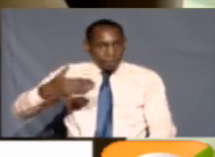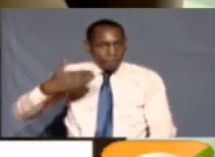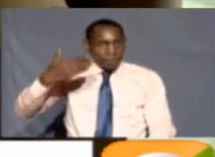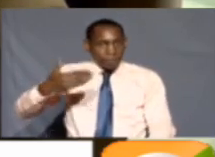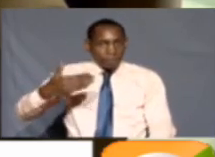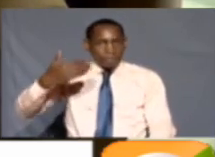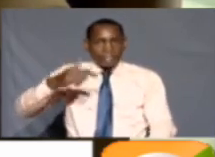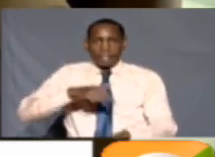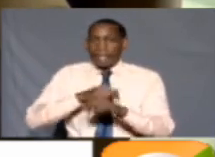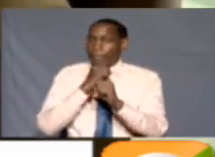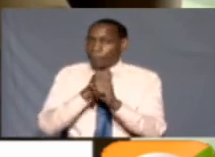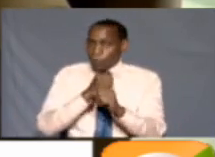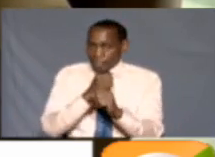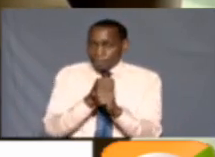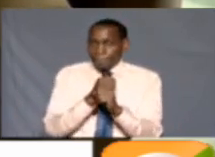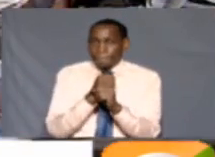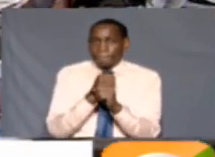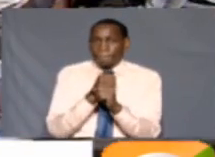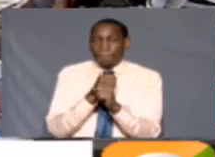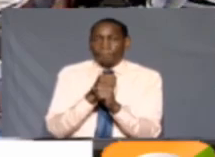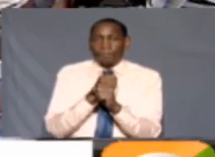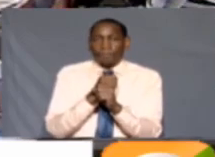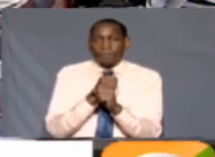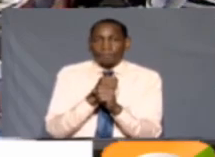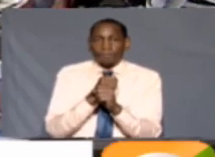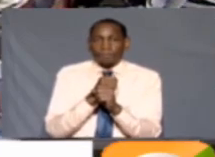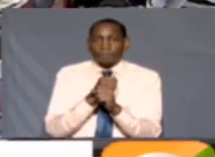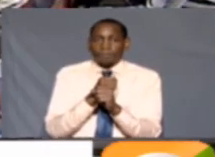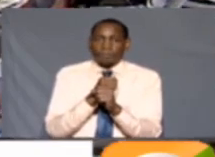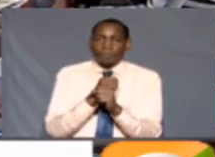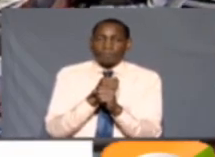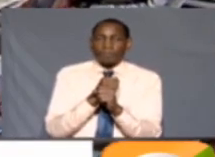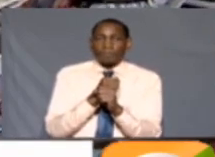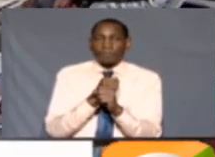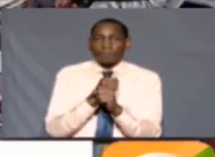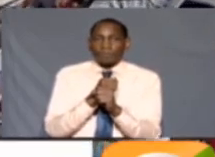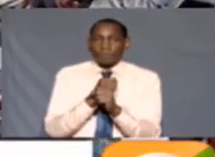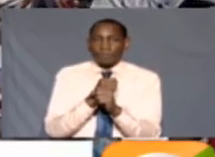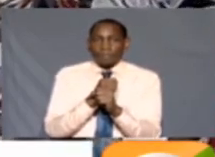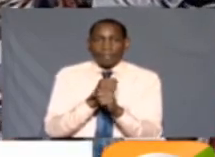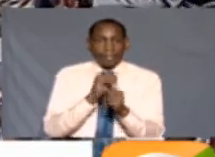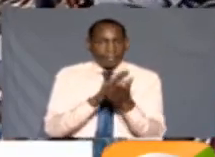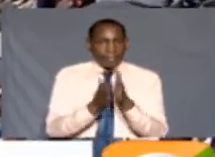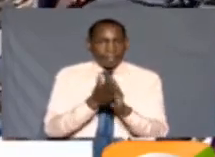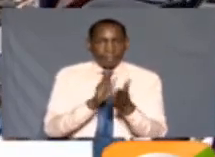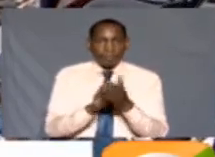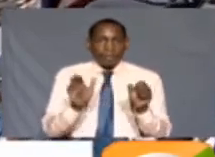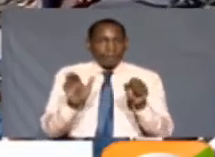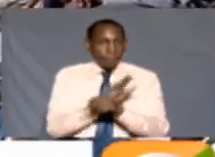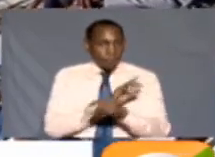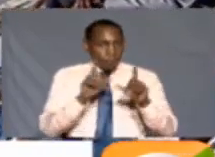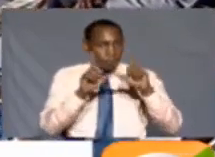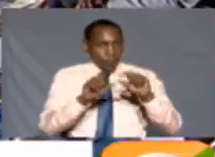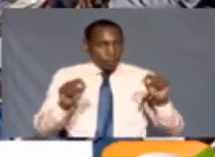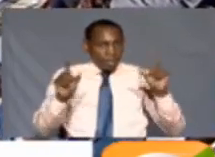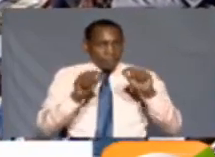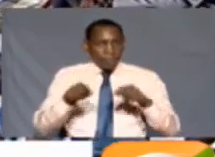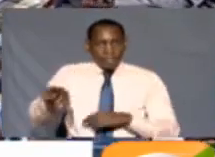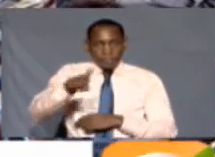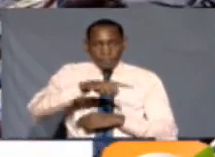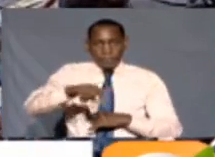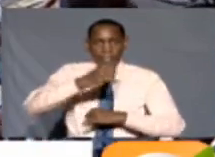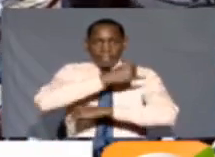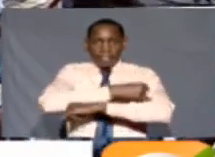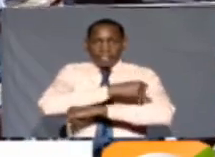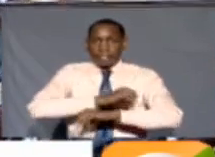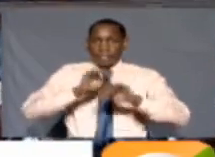getting their work done. When you look at, we still don't have the full facts. So for us at the Institute,